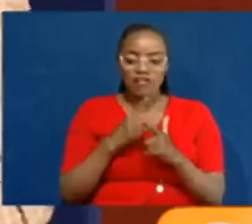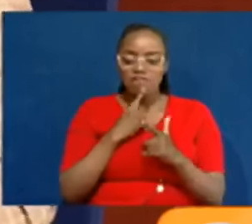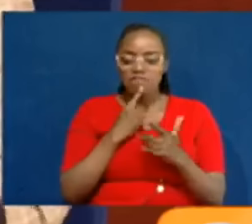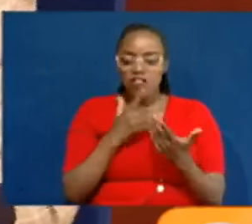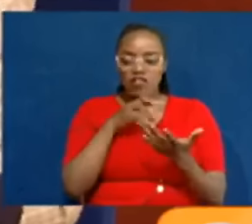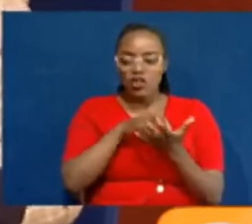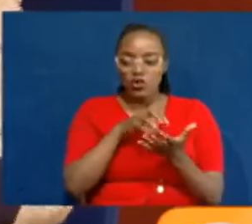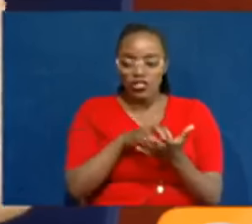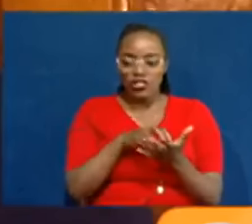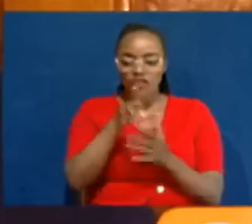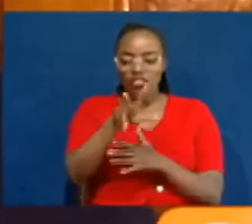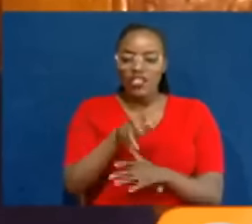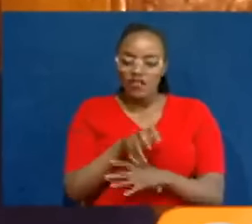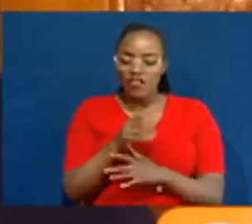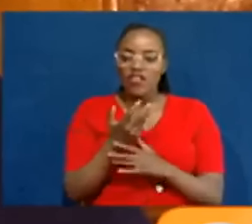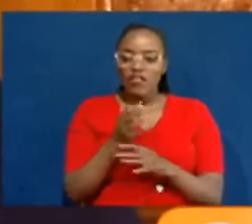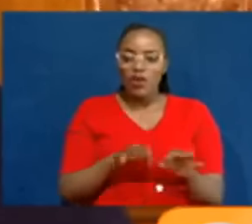a gold ring worth